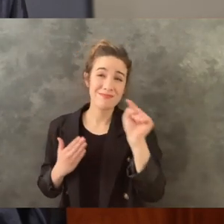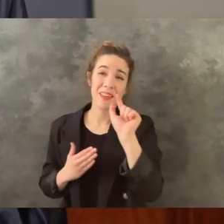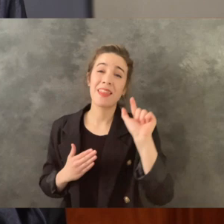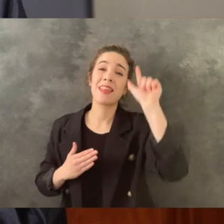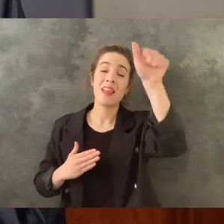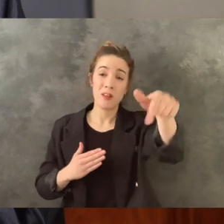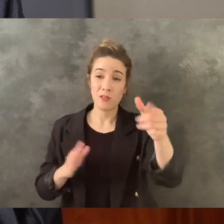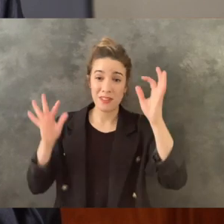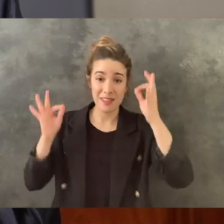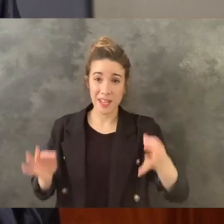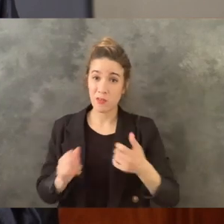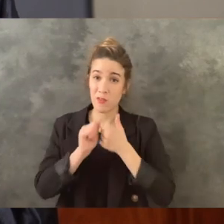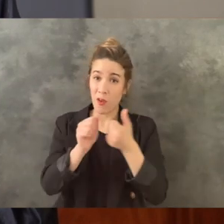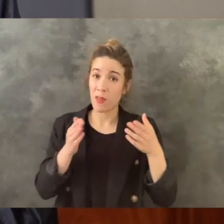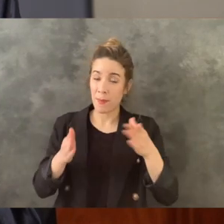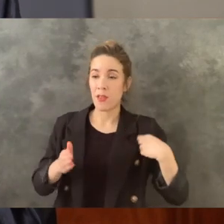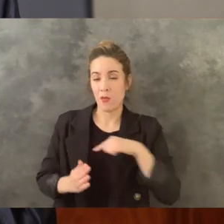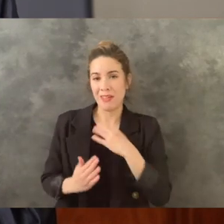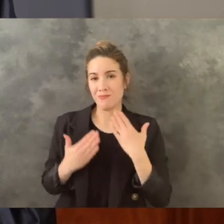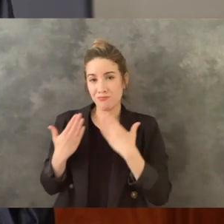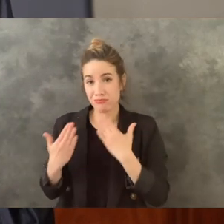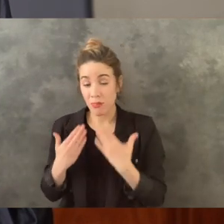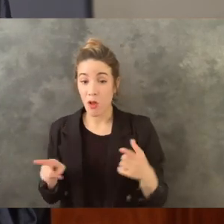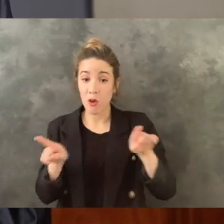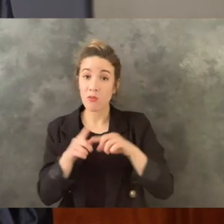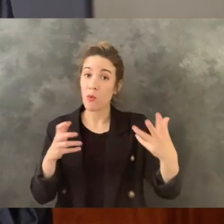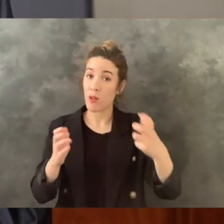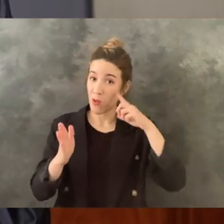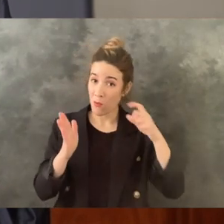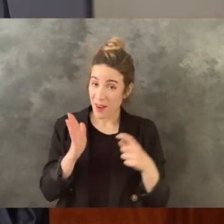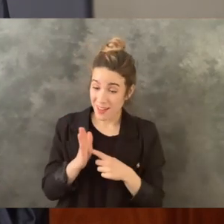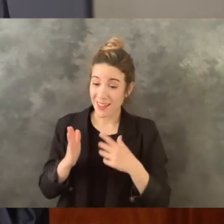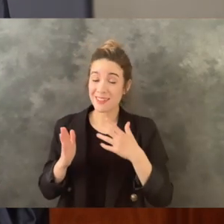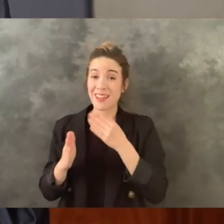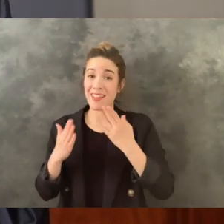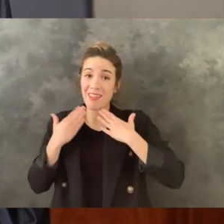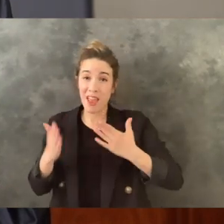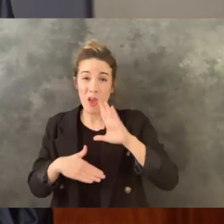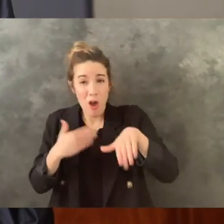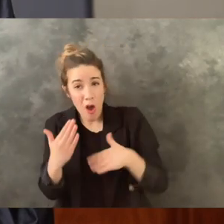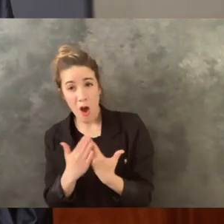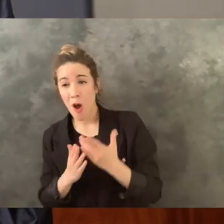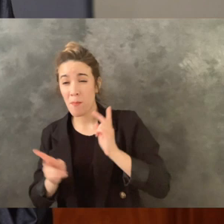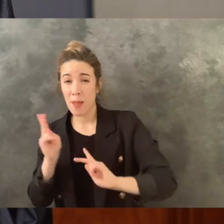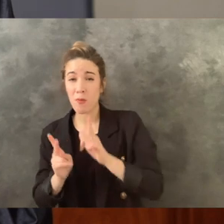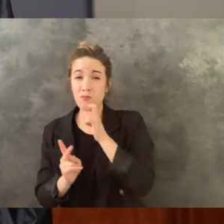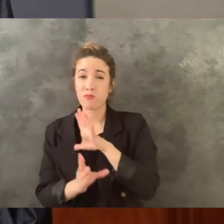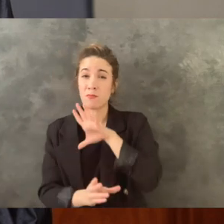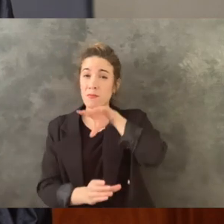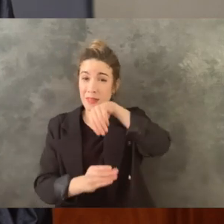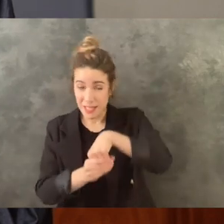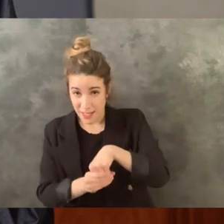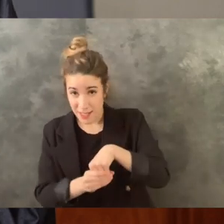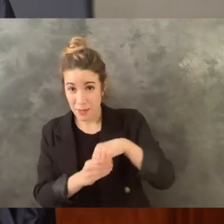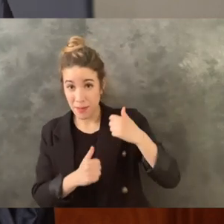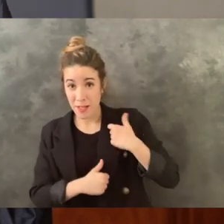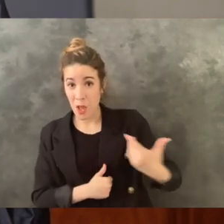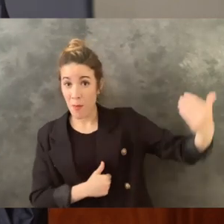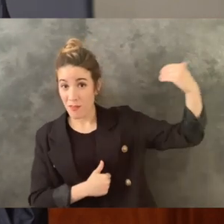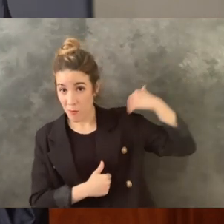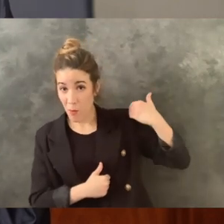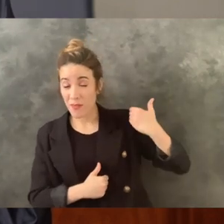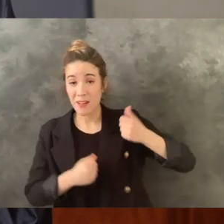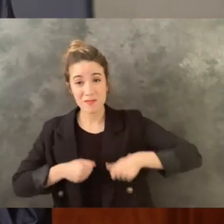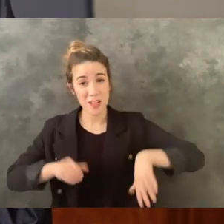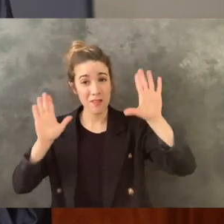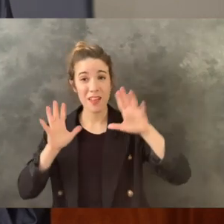path. We express our gratitude. As well, it's my privilege to recognize and thank all veterans who have made great